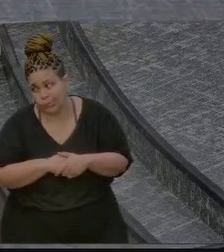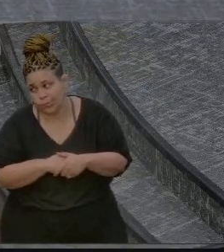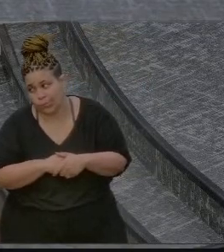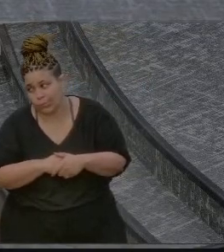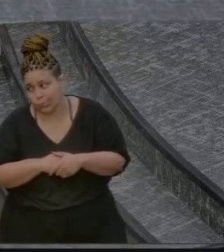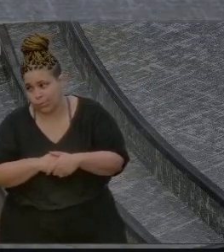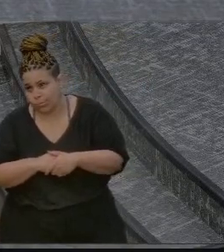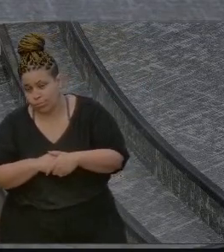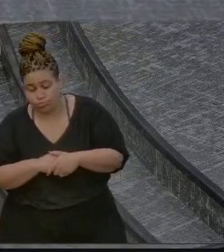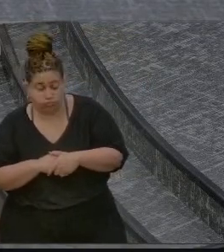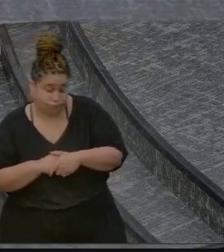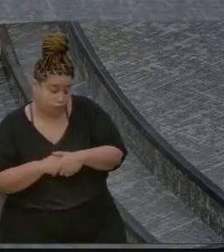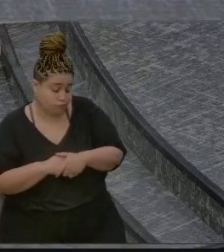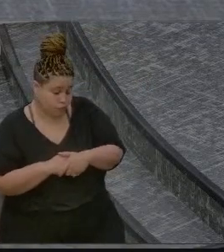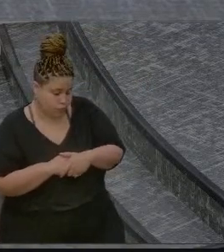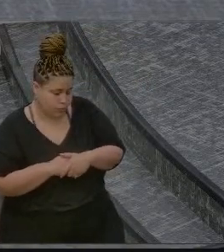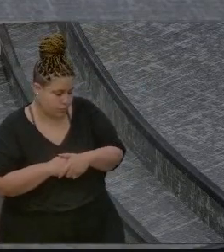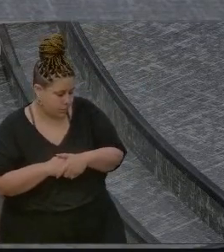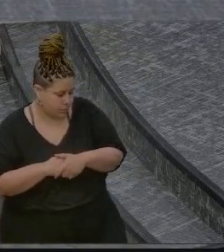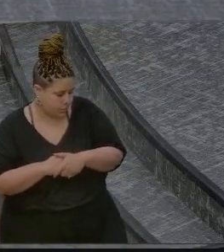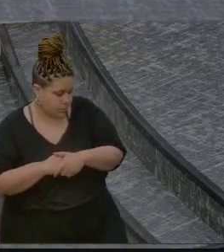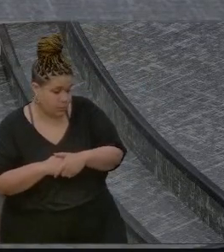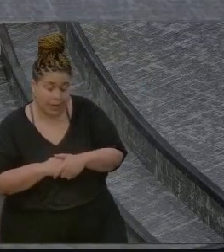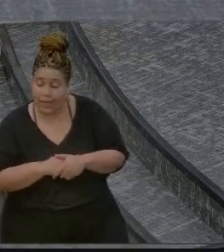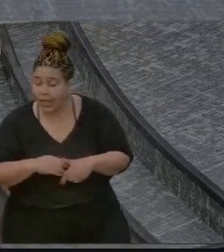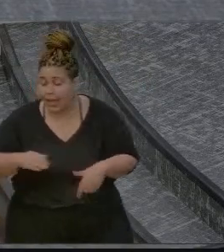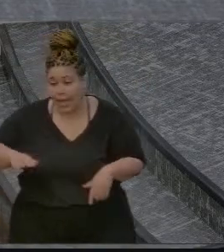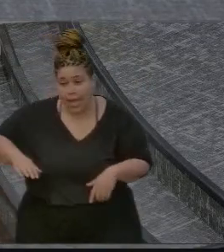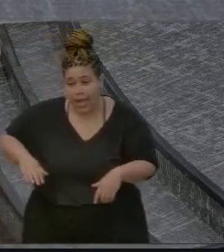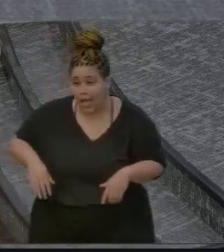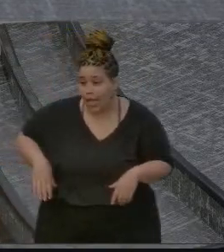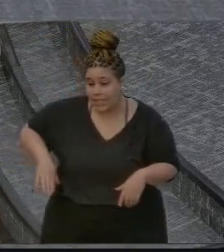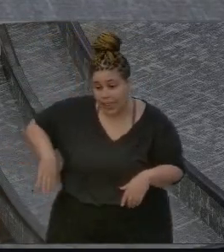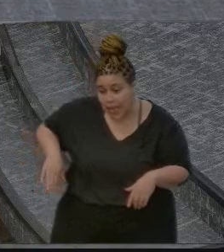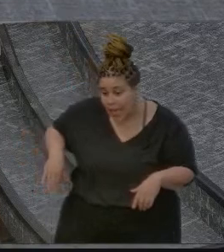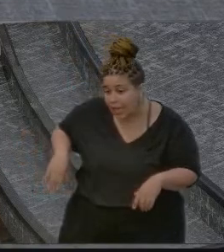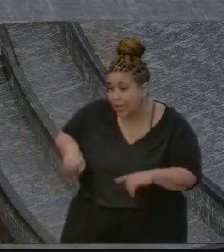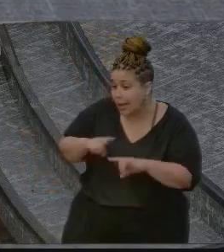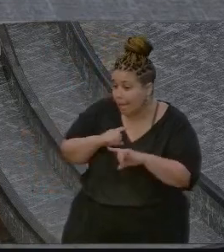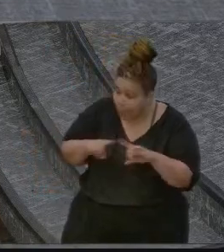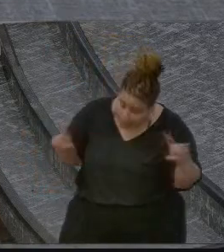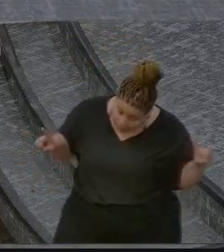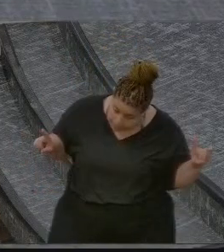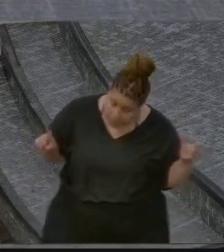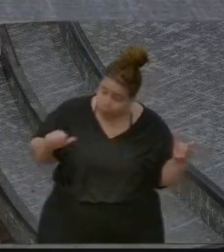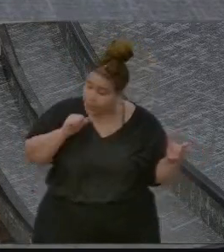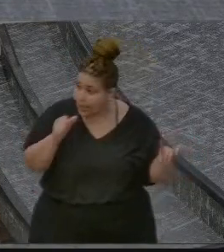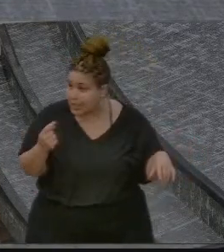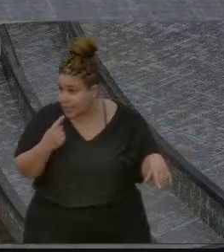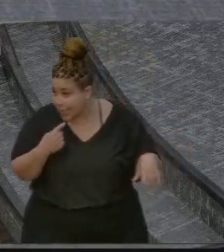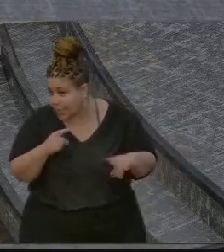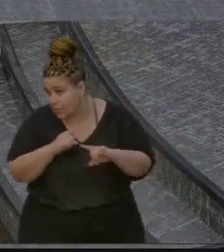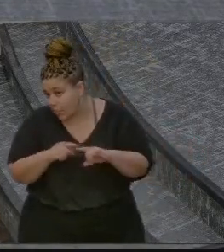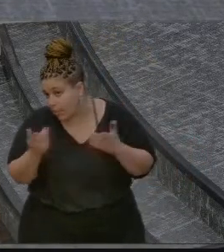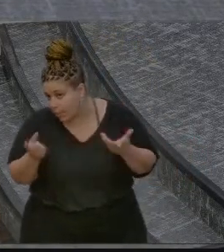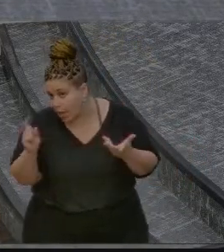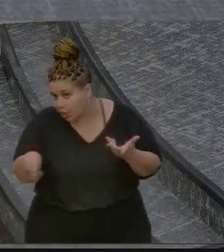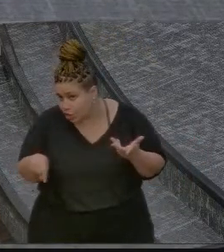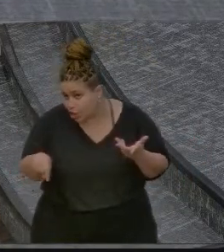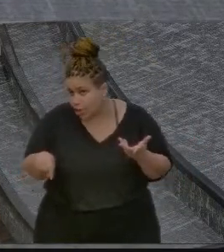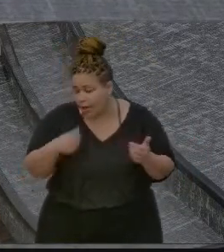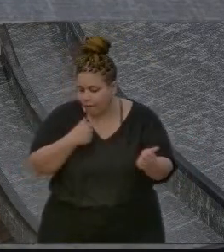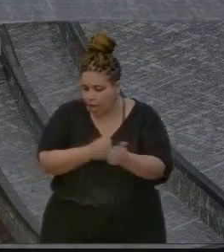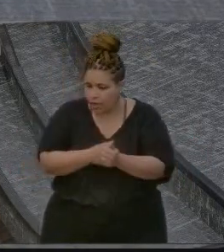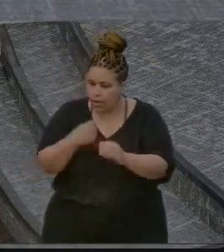Okay. It's late, and I wasn't going to mention this, but maybe I should. I followed up on that email that